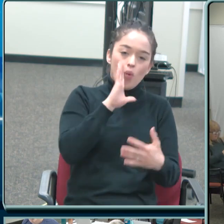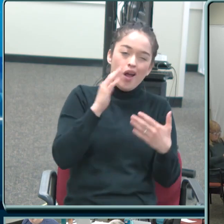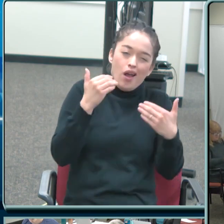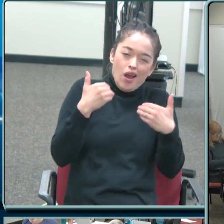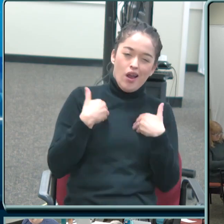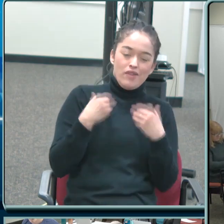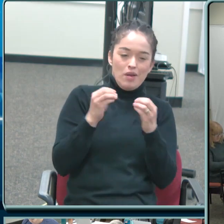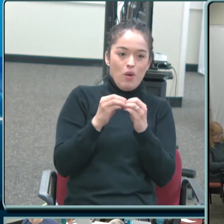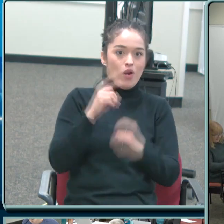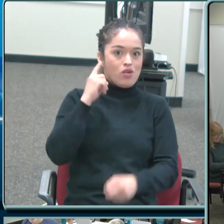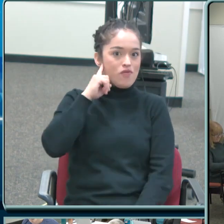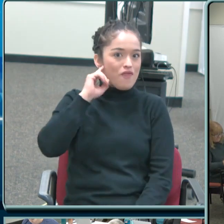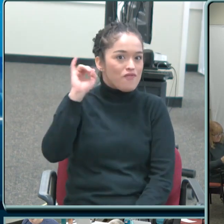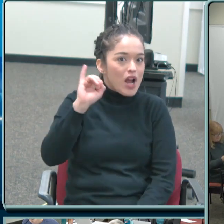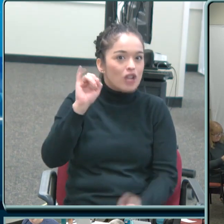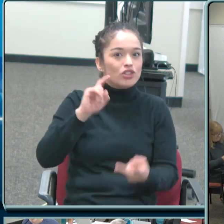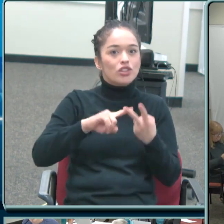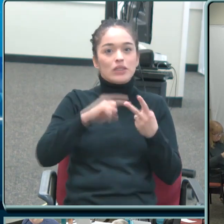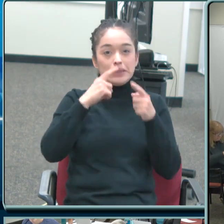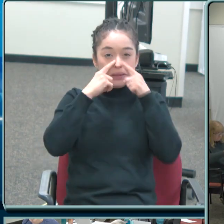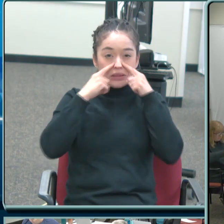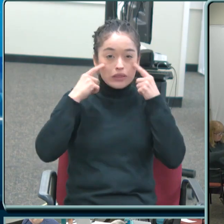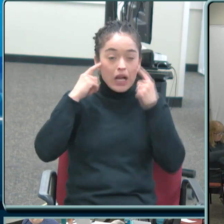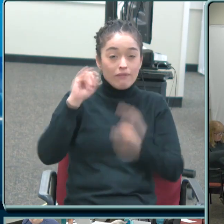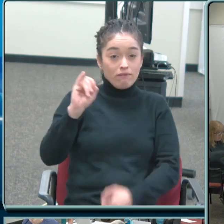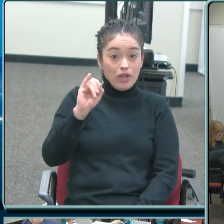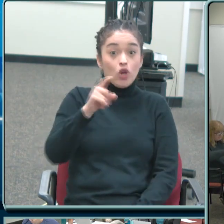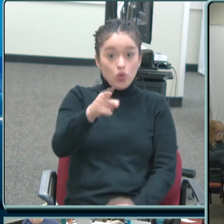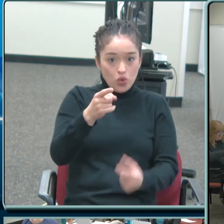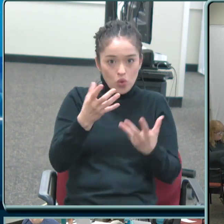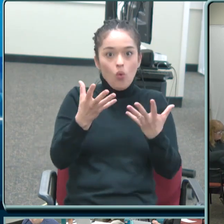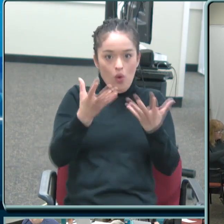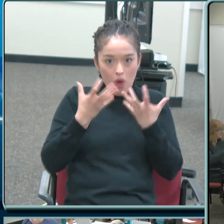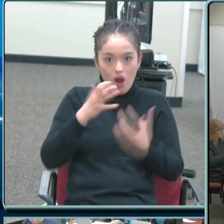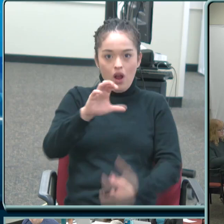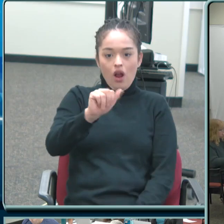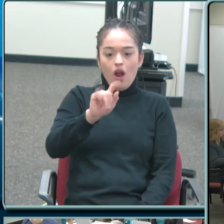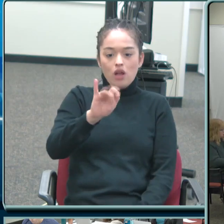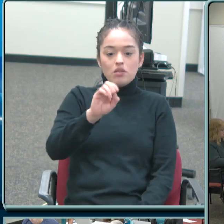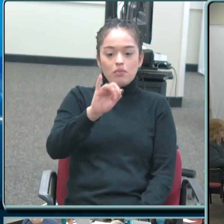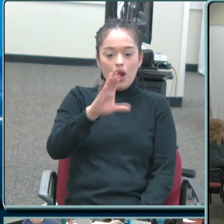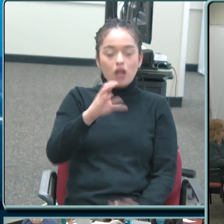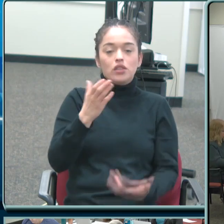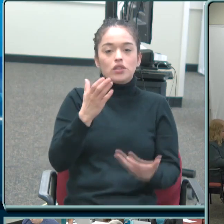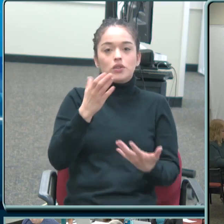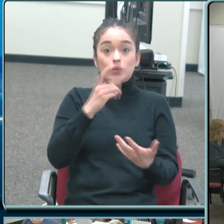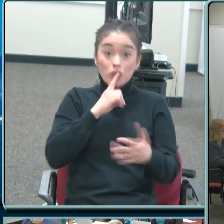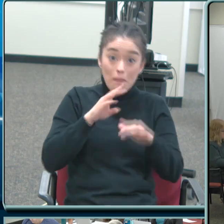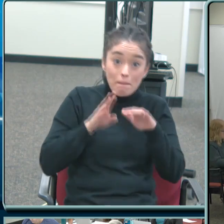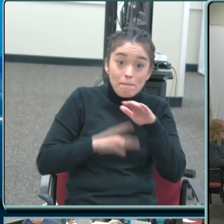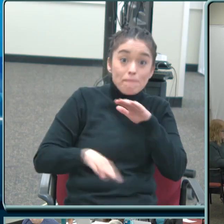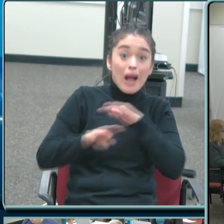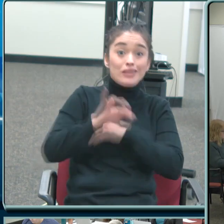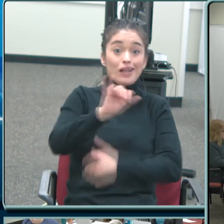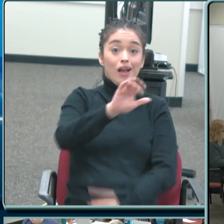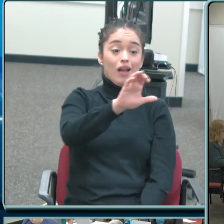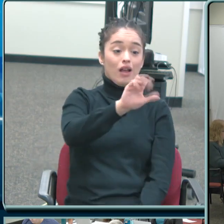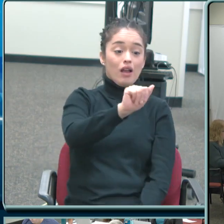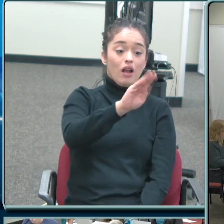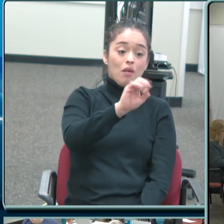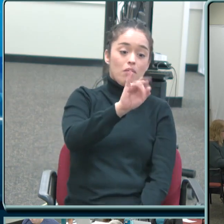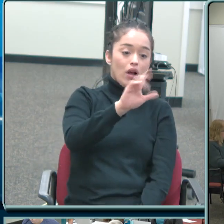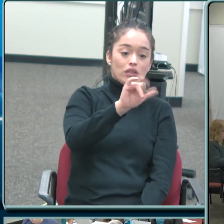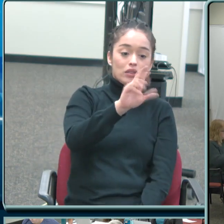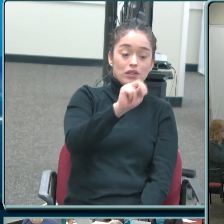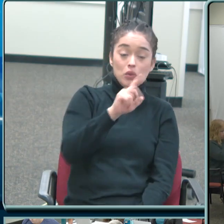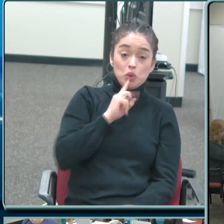to ear infections or sinus infections, for which you want to use some antibiotics. And so even the basic antibiotic like amoxicillin, there was a relative